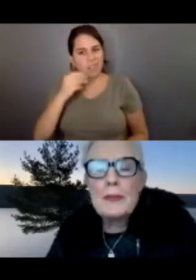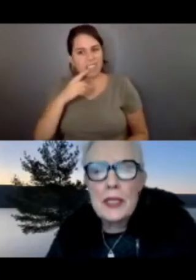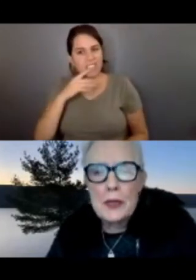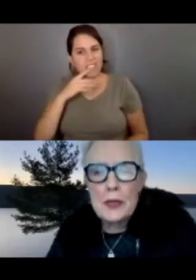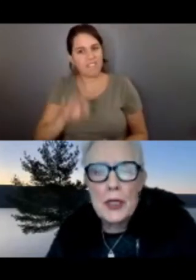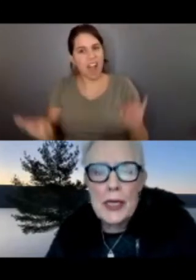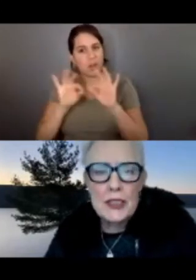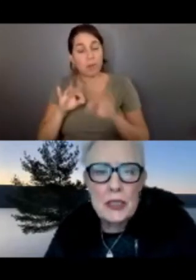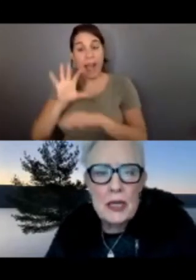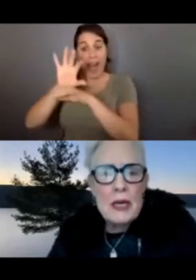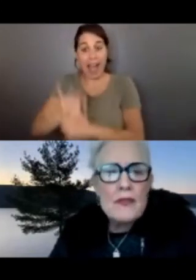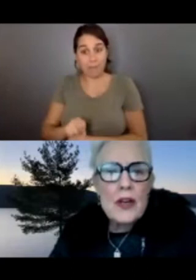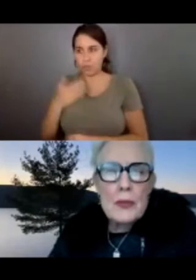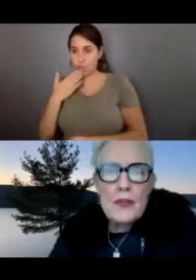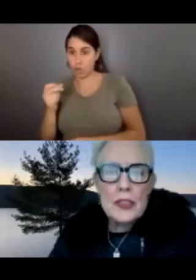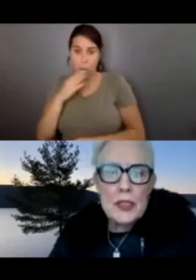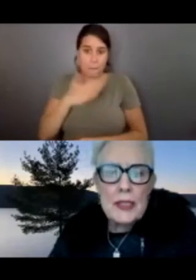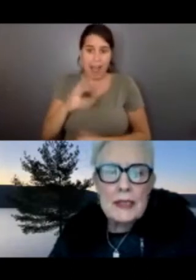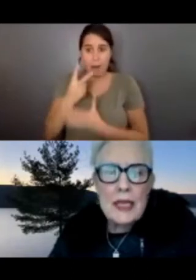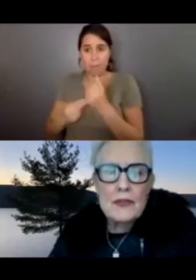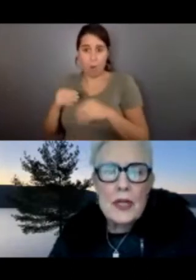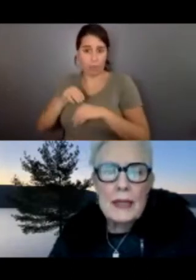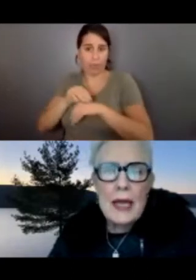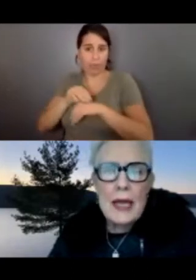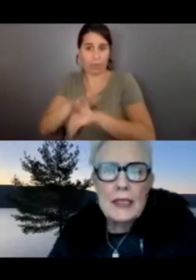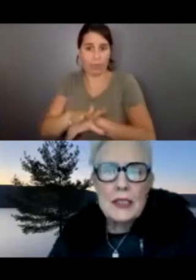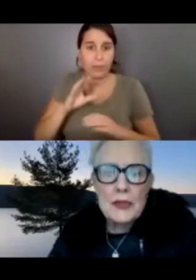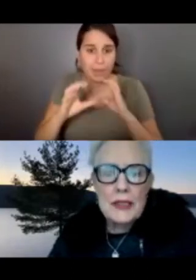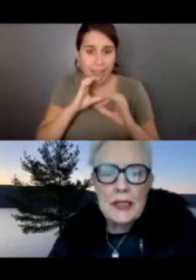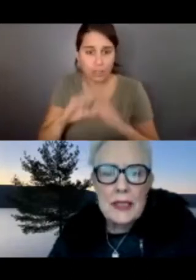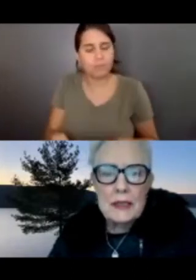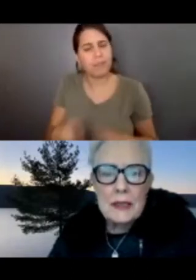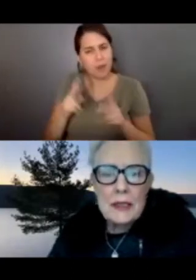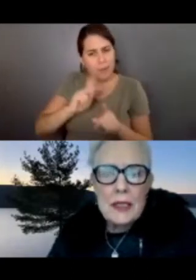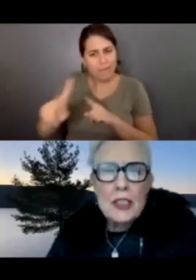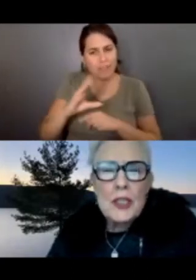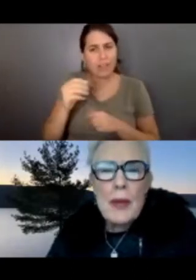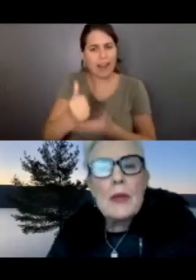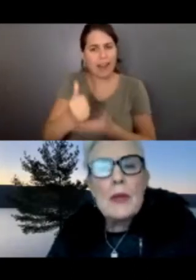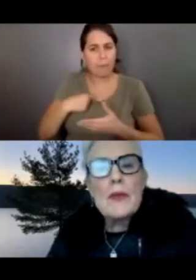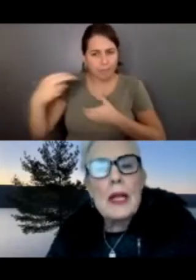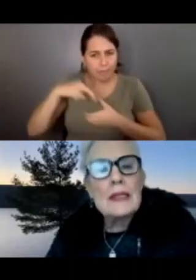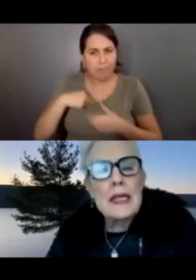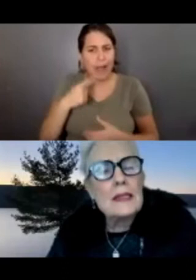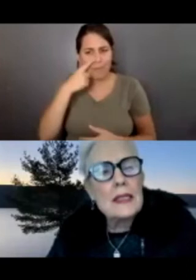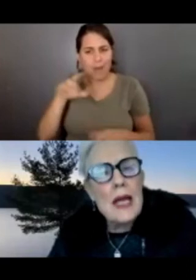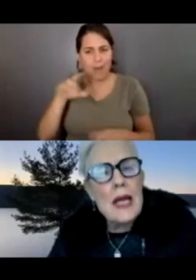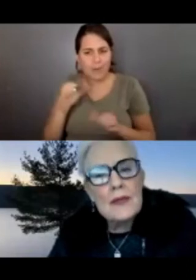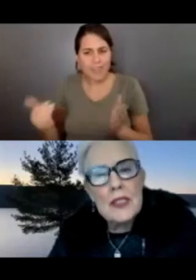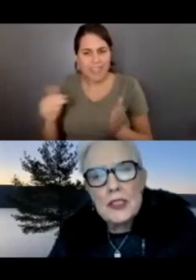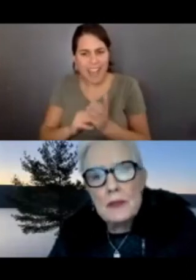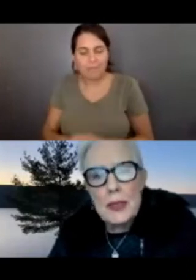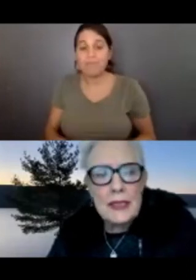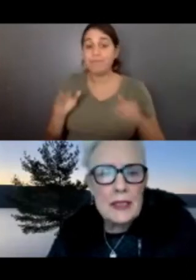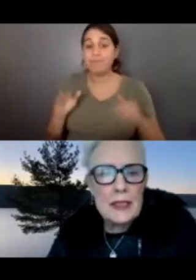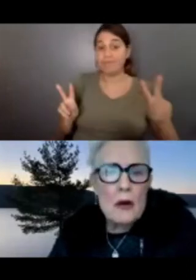creep into communication. Very professional and insightful. I'd like to do this again. She made me realize that I did a lot of